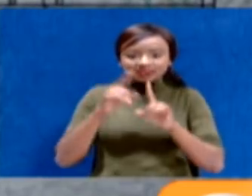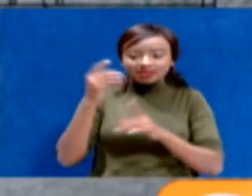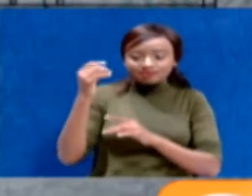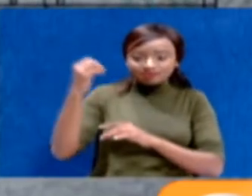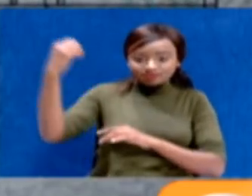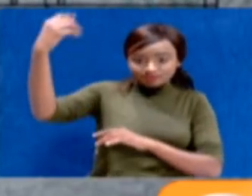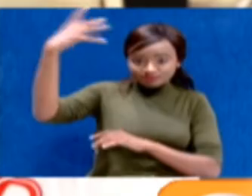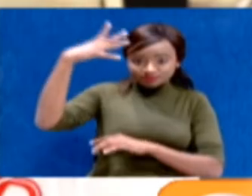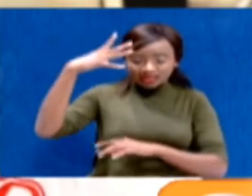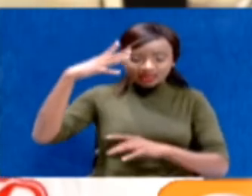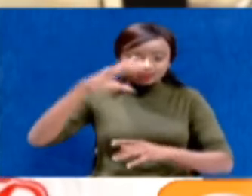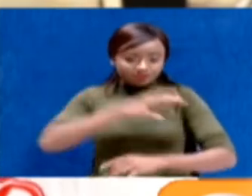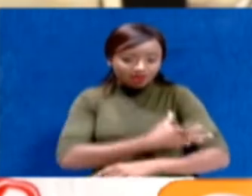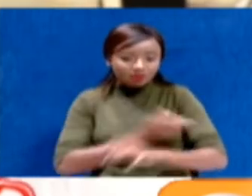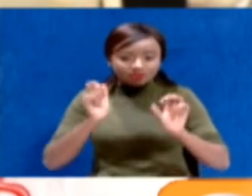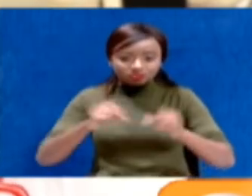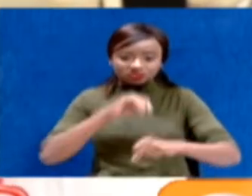panels.